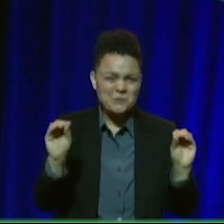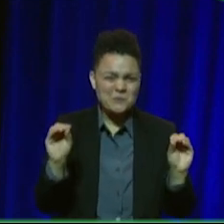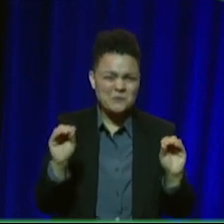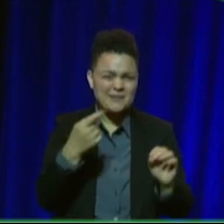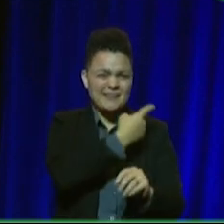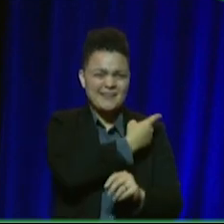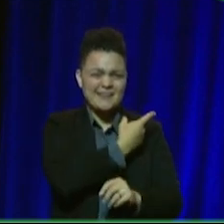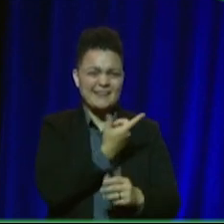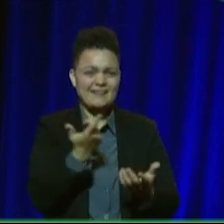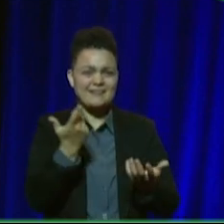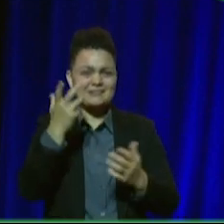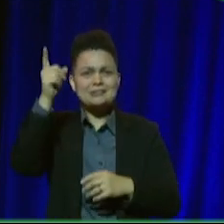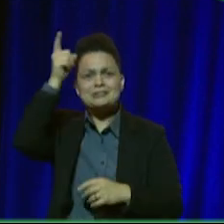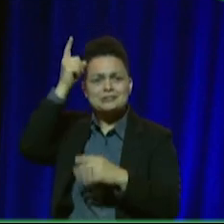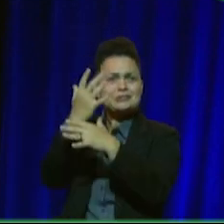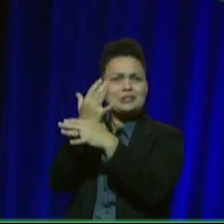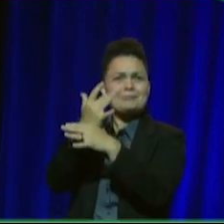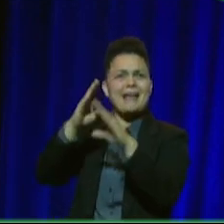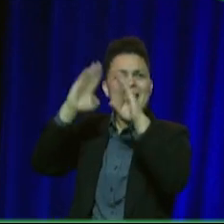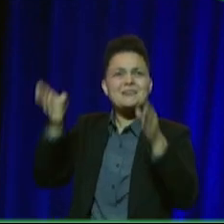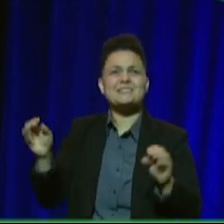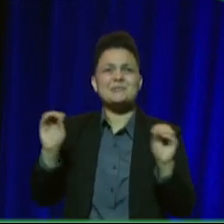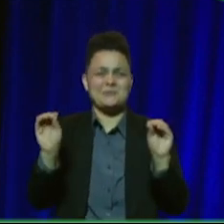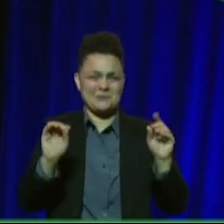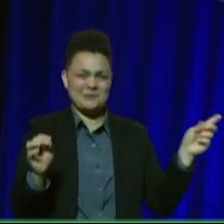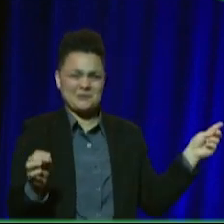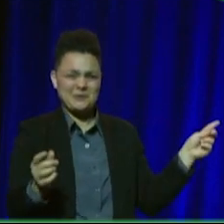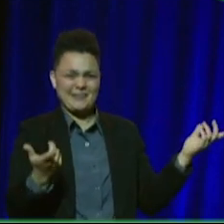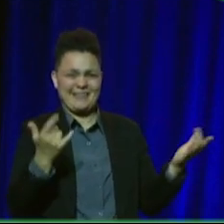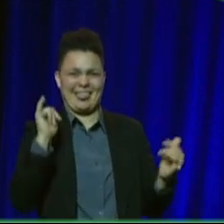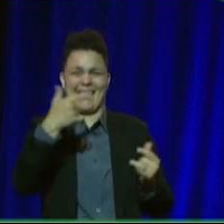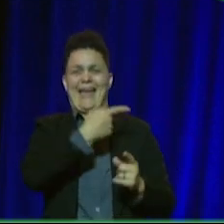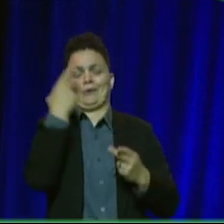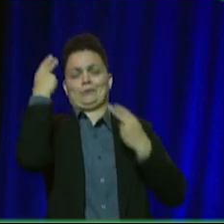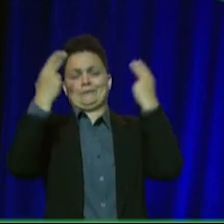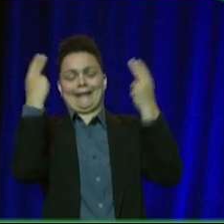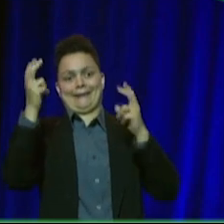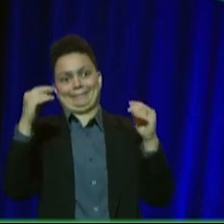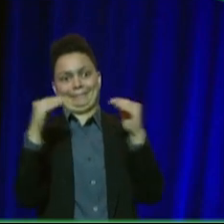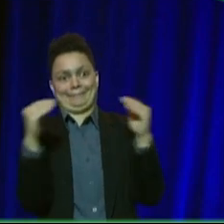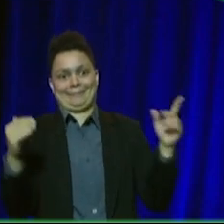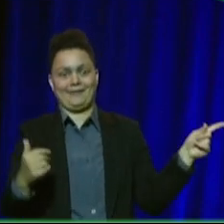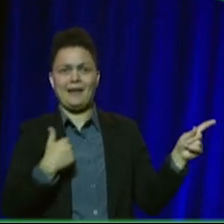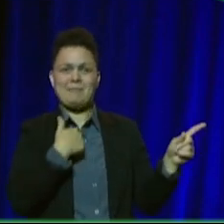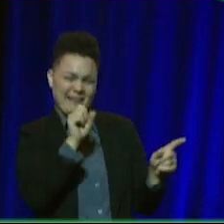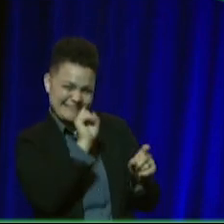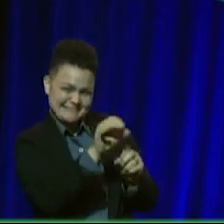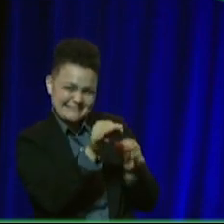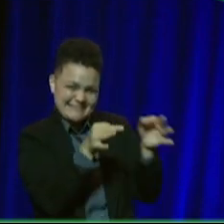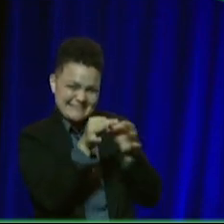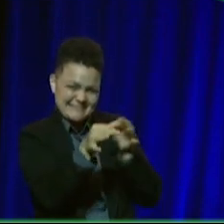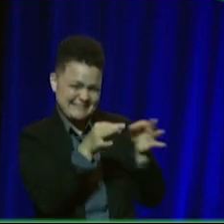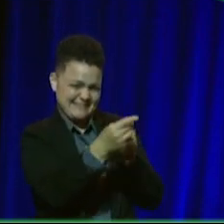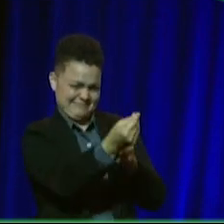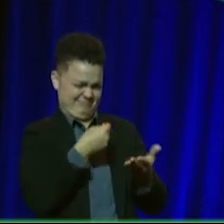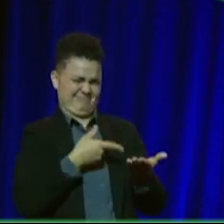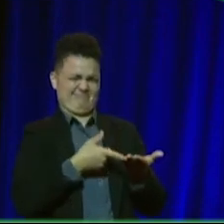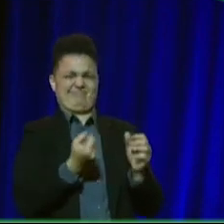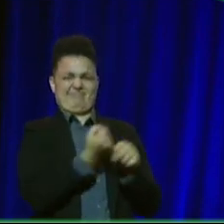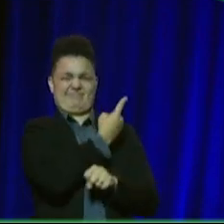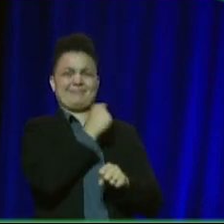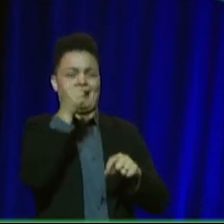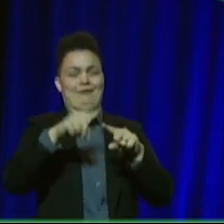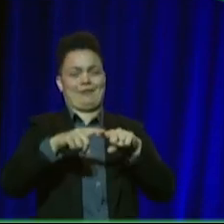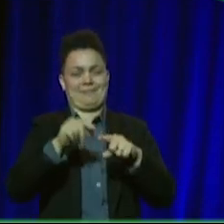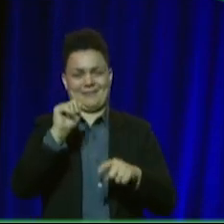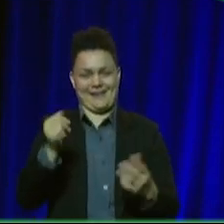as a hallucination, which obviously means you can't really build a reliable system on top of it, right? That's the first problem. The